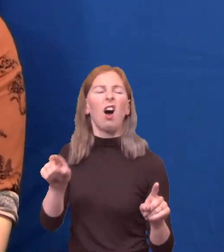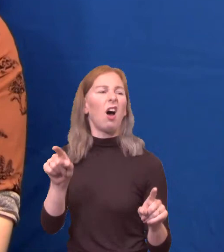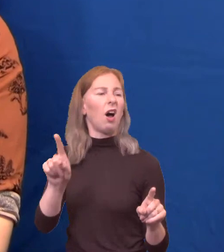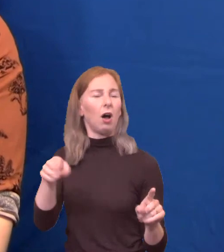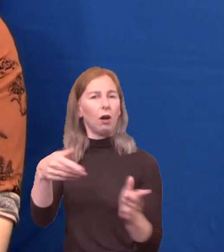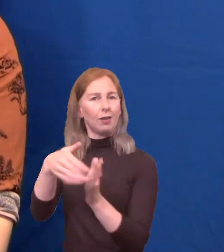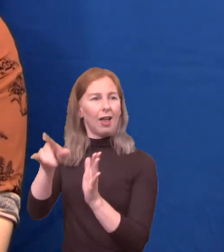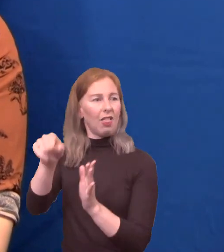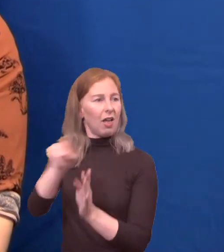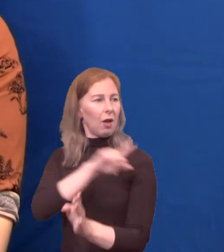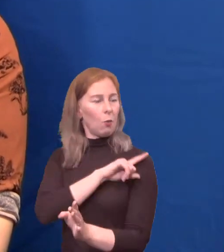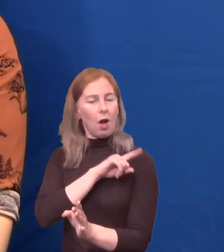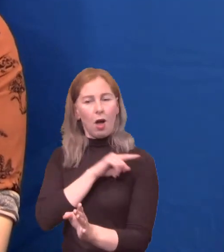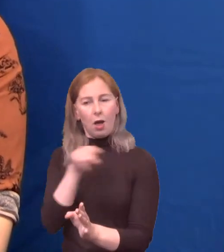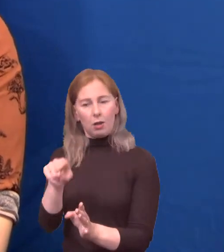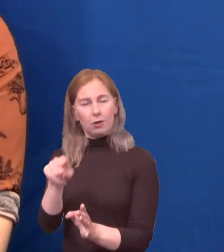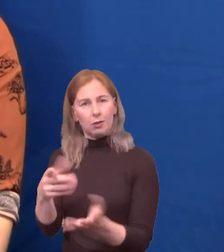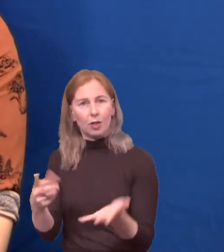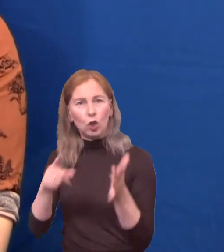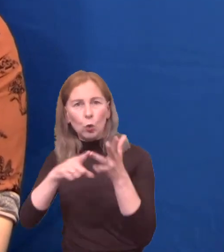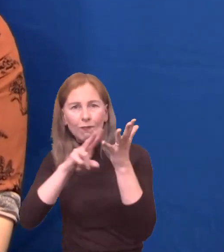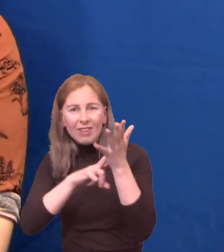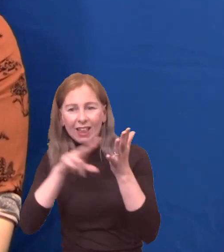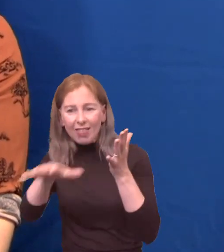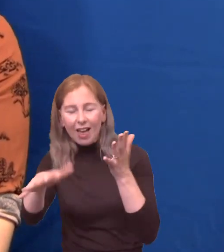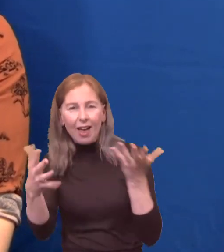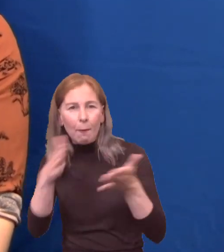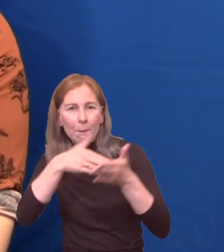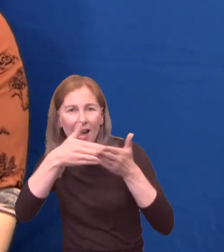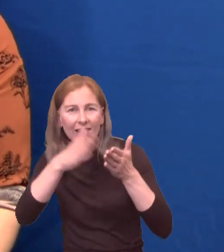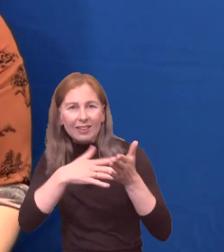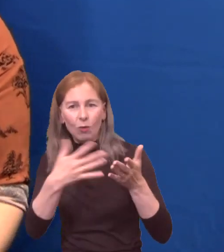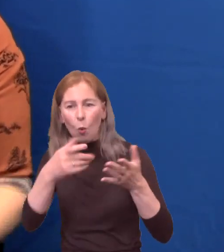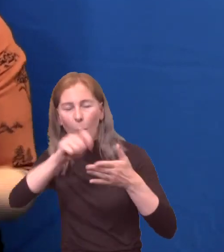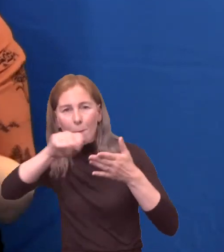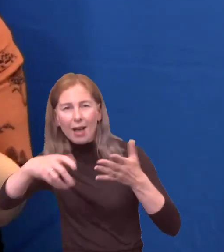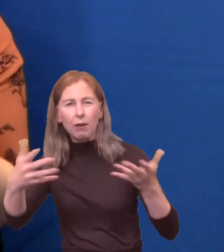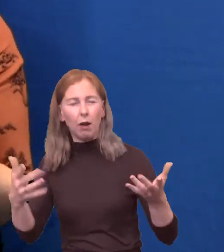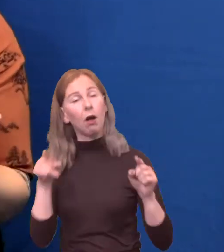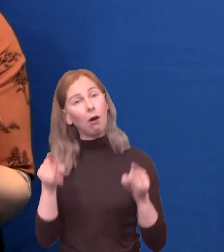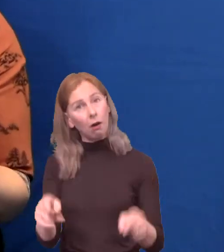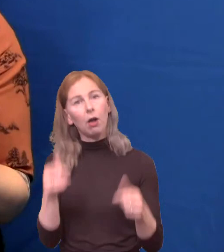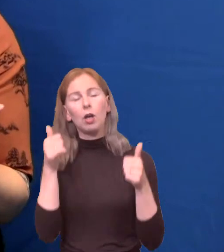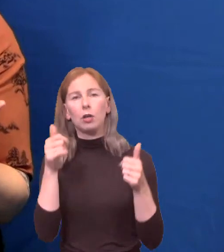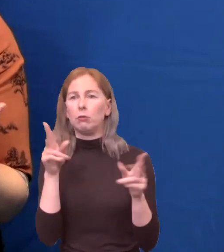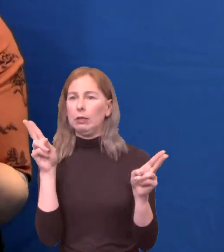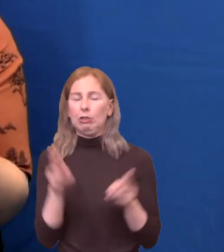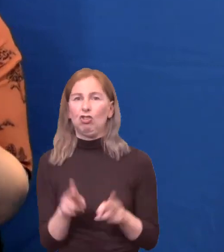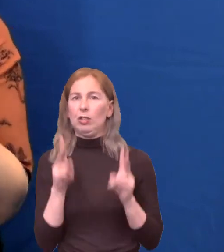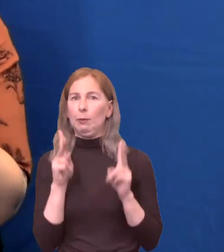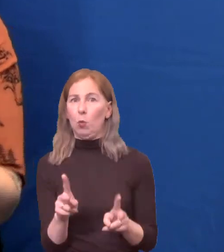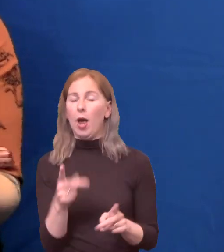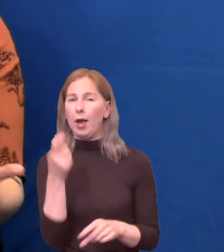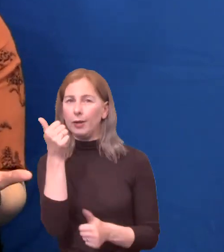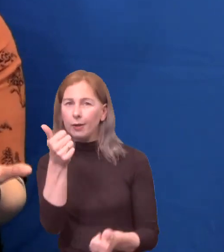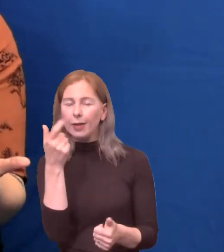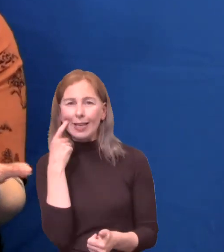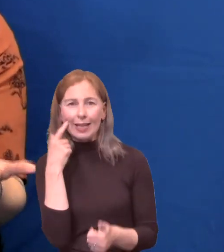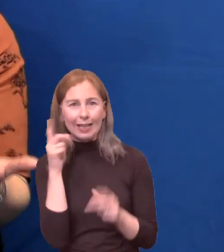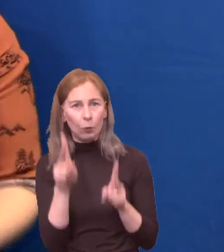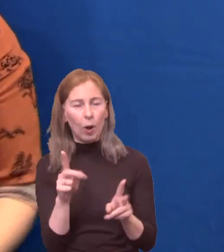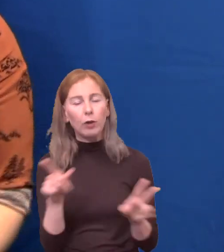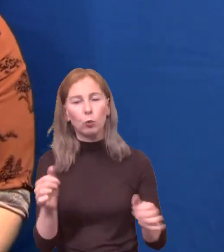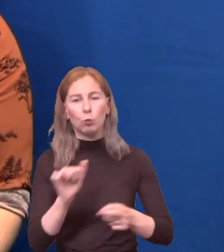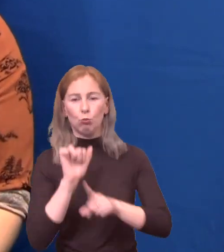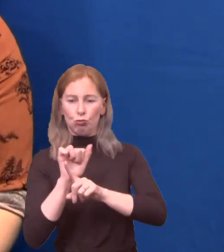also marks it as stolen if it's not with you in your farm. So something like that is a cheap and relatively easy way to try and keep